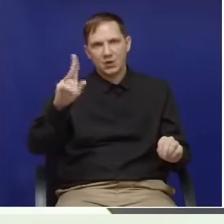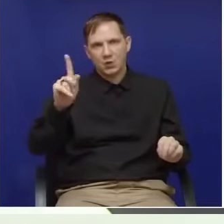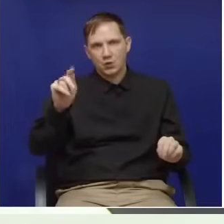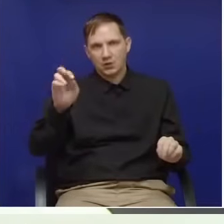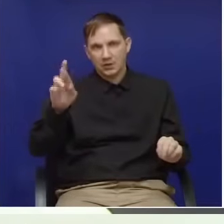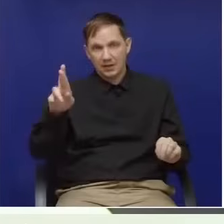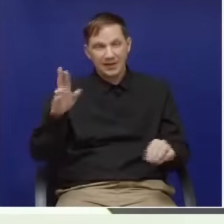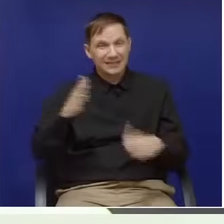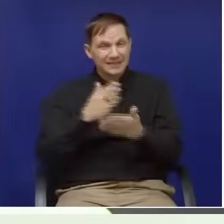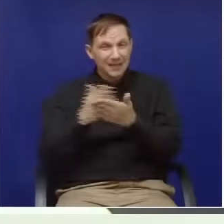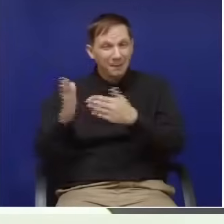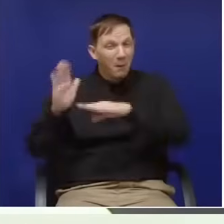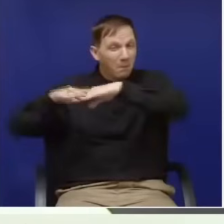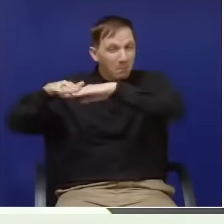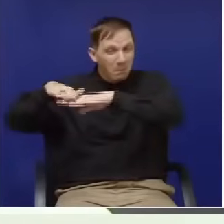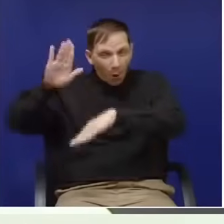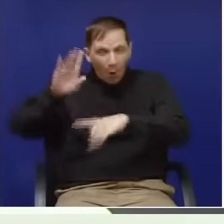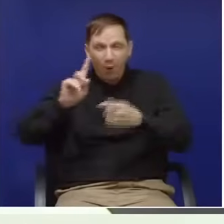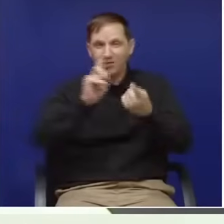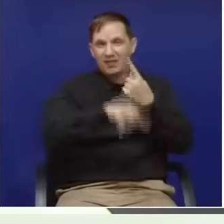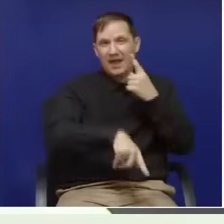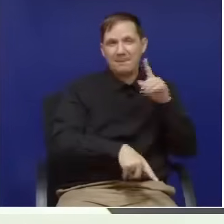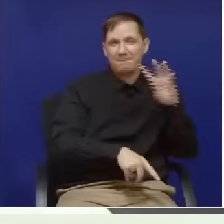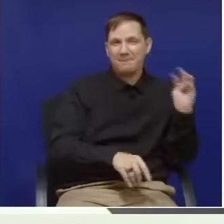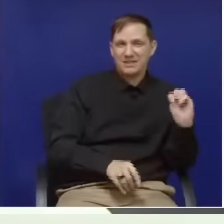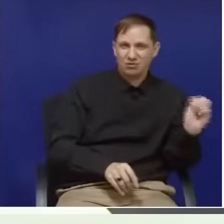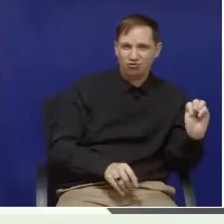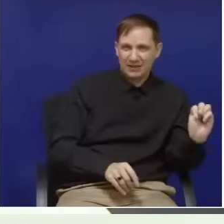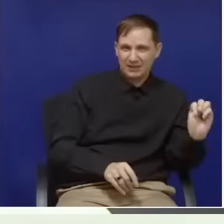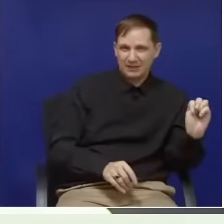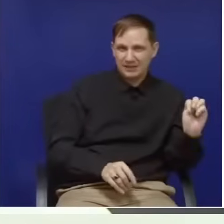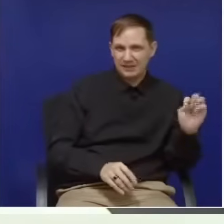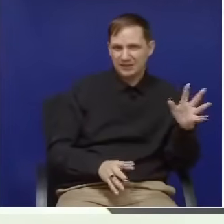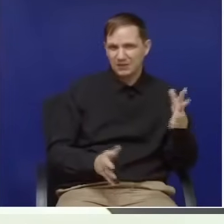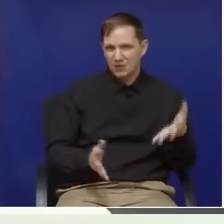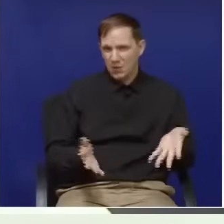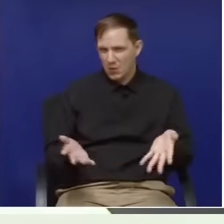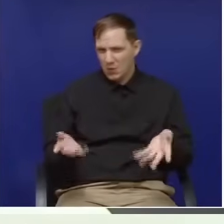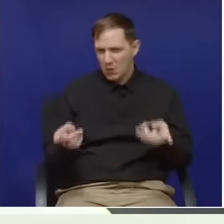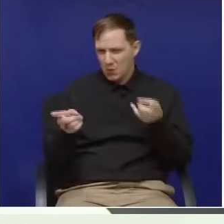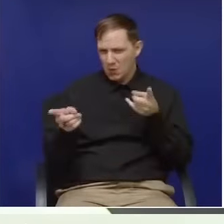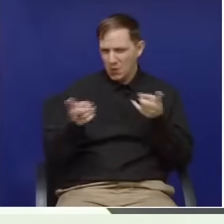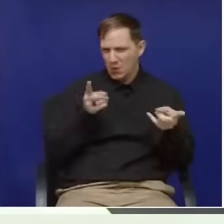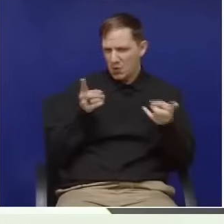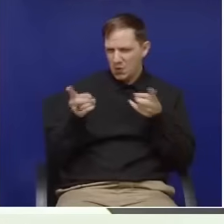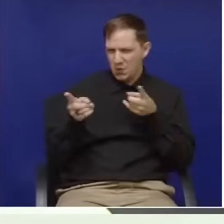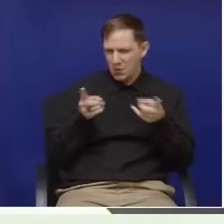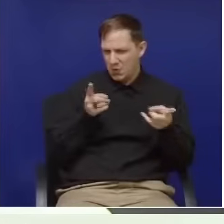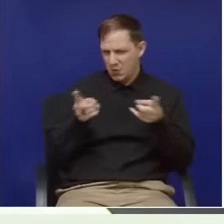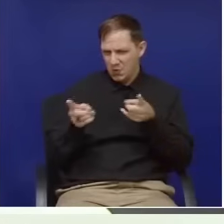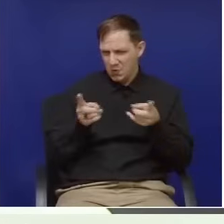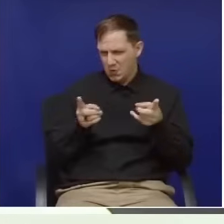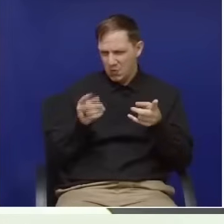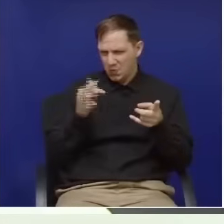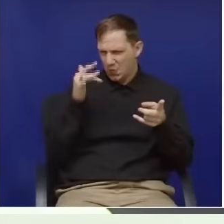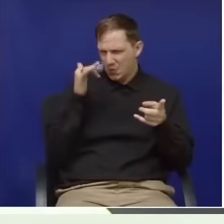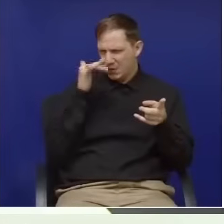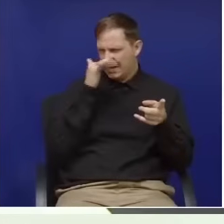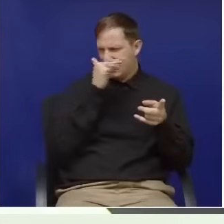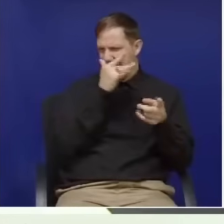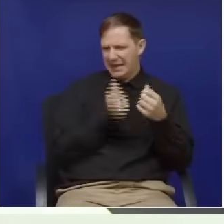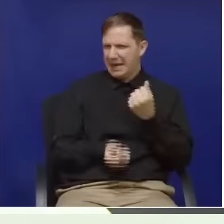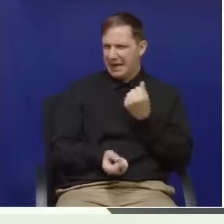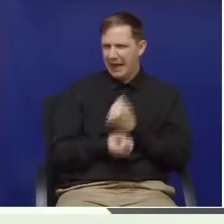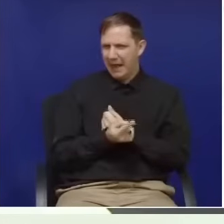than magistrates. And it's an anomaly that when we do an analysis of why we end up in some of the problems that we have, you understand